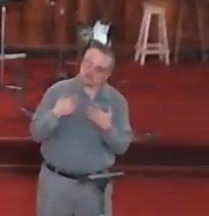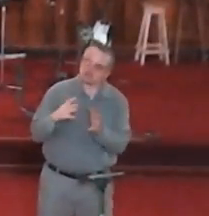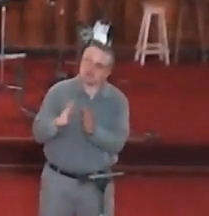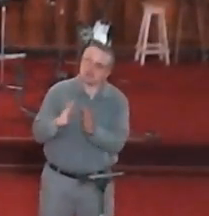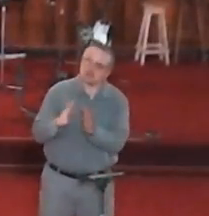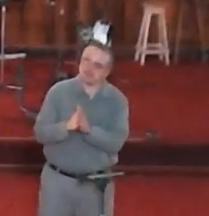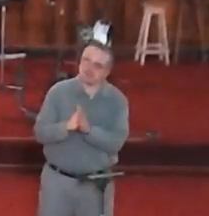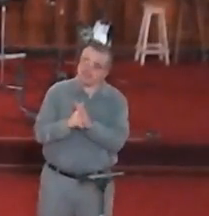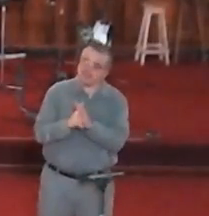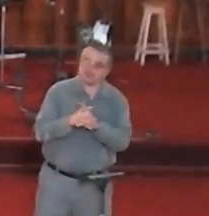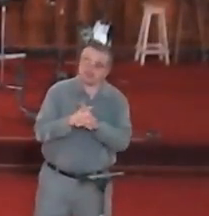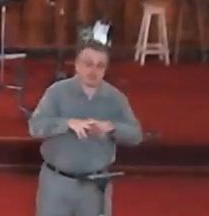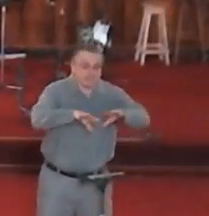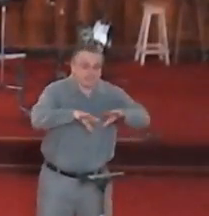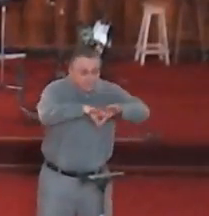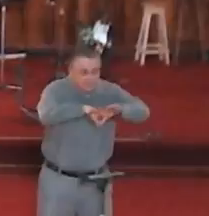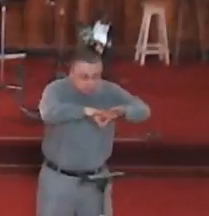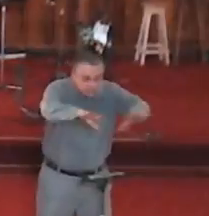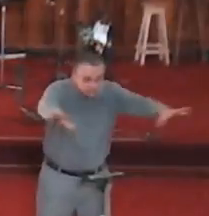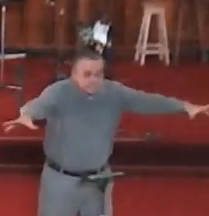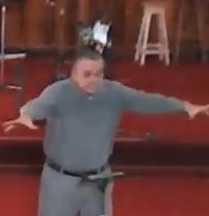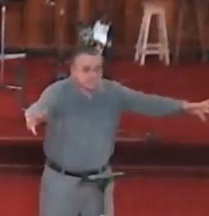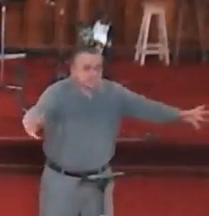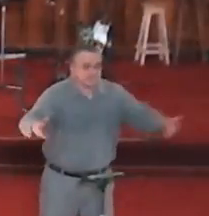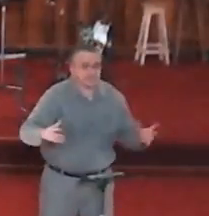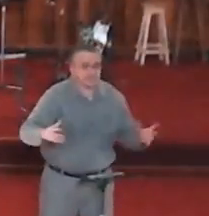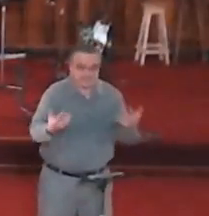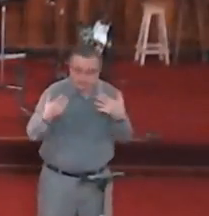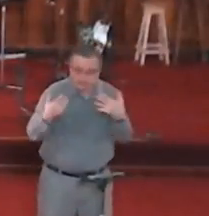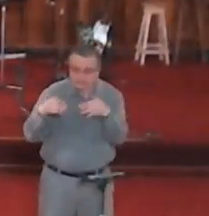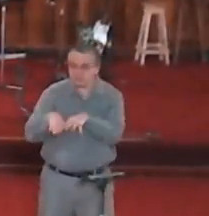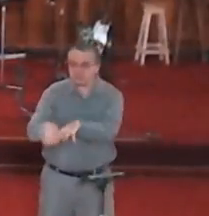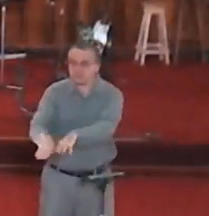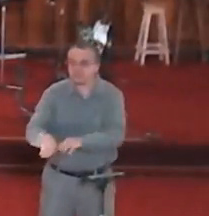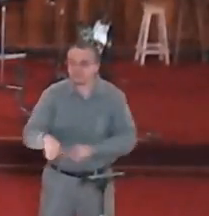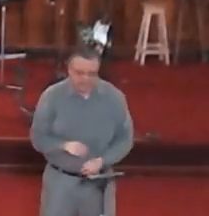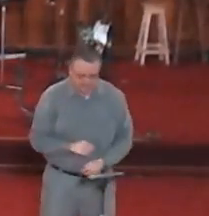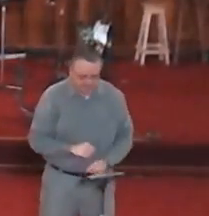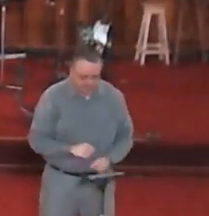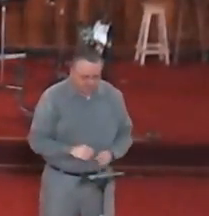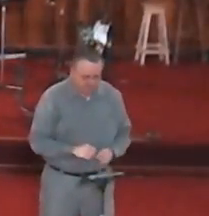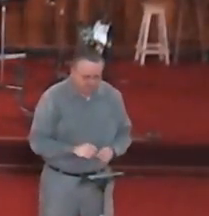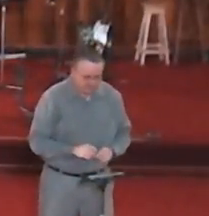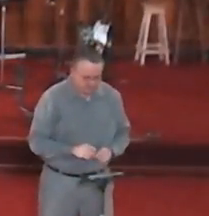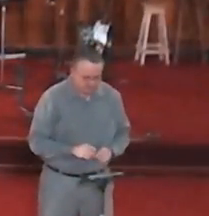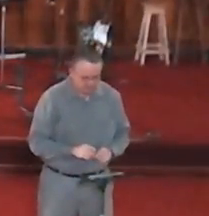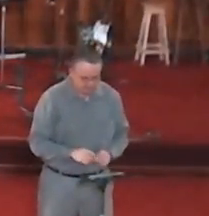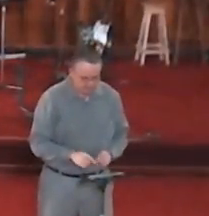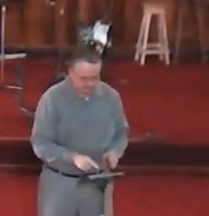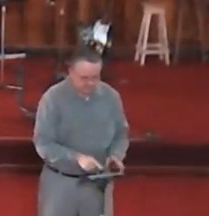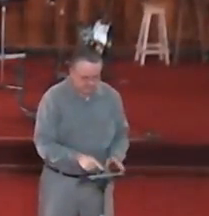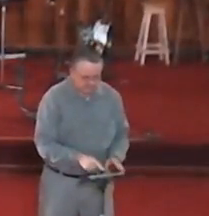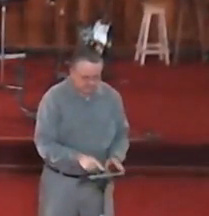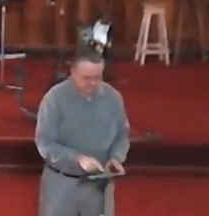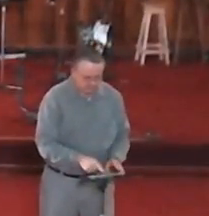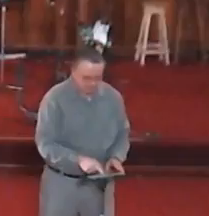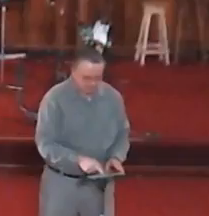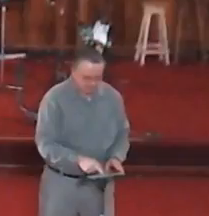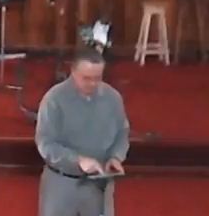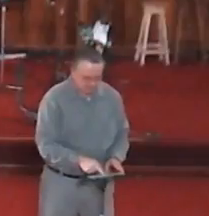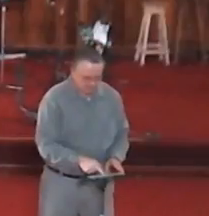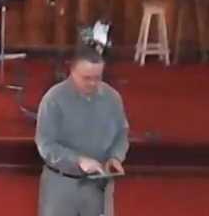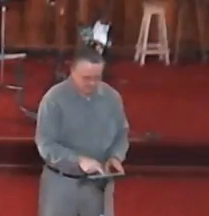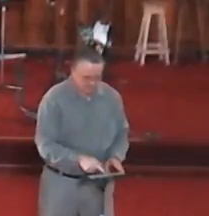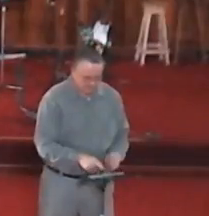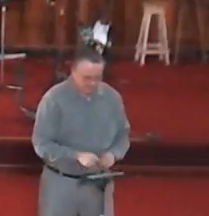sus discursos al final de su vida a los israelitas, antitos de que ellos entraron a la tierra prometida. Toward the end of his life,